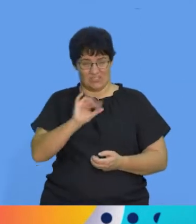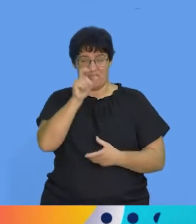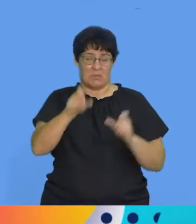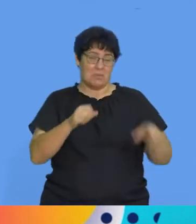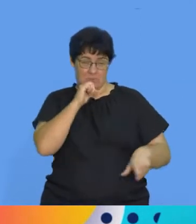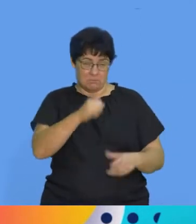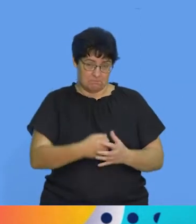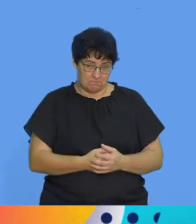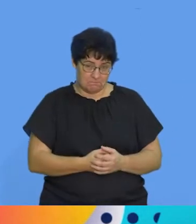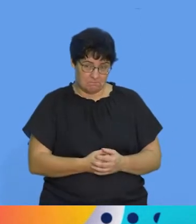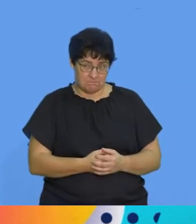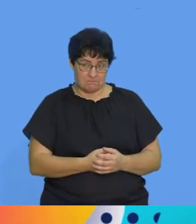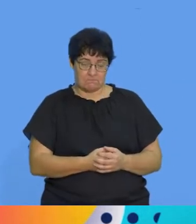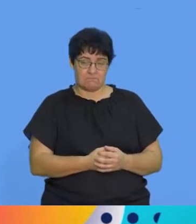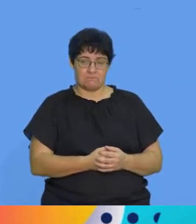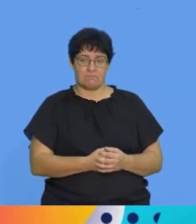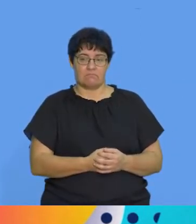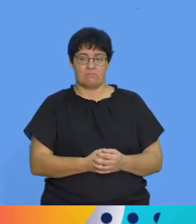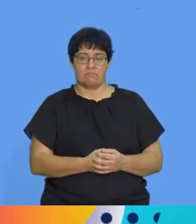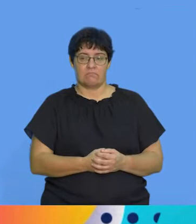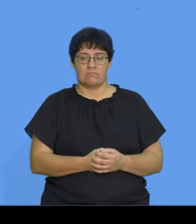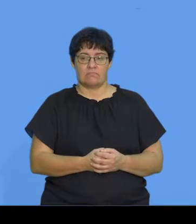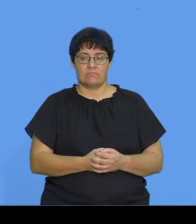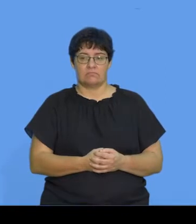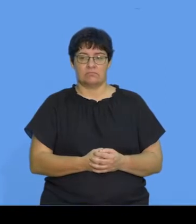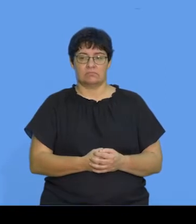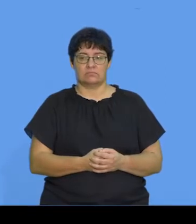South Africans do get in their diet.